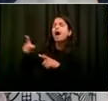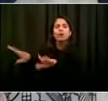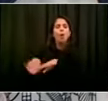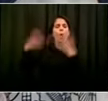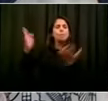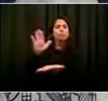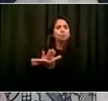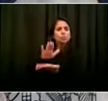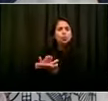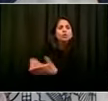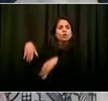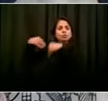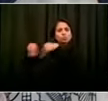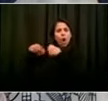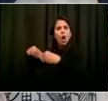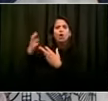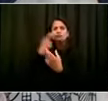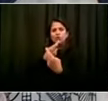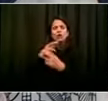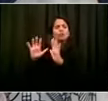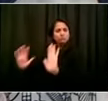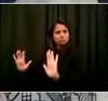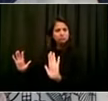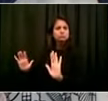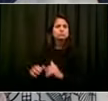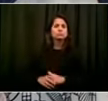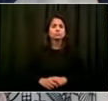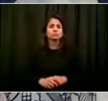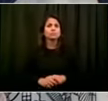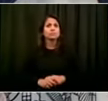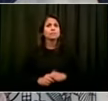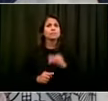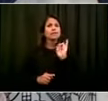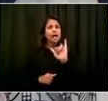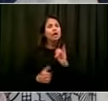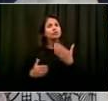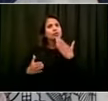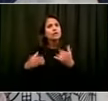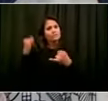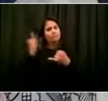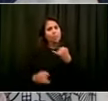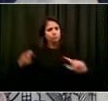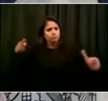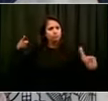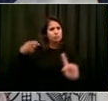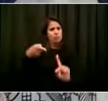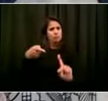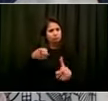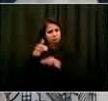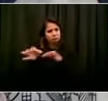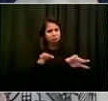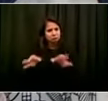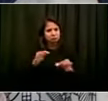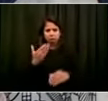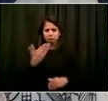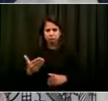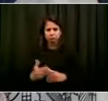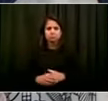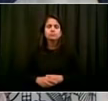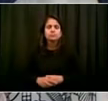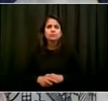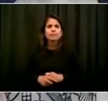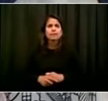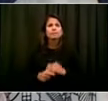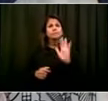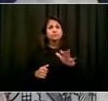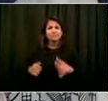everyone. Look, what we're talking about now is actions that are needed right now to stop this problem before